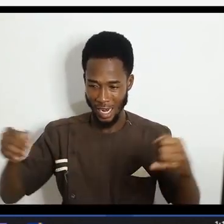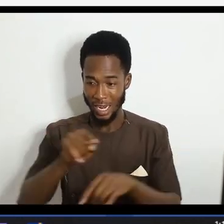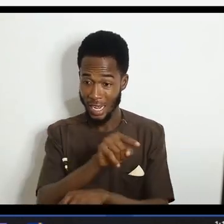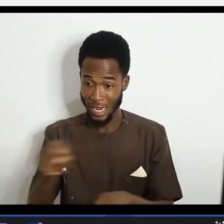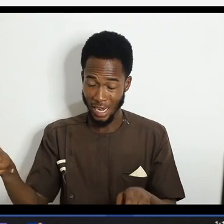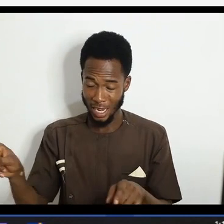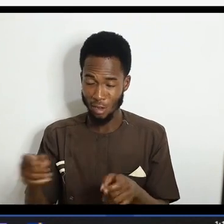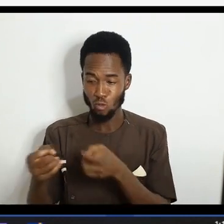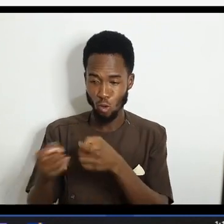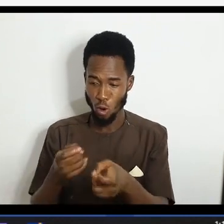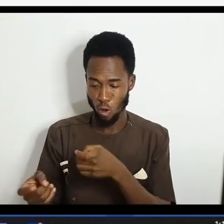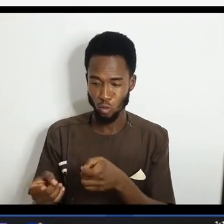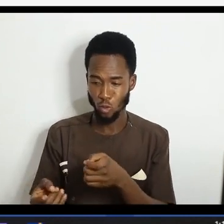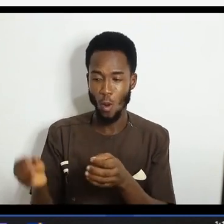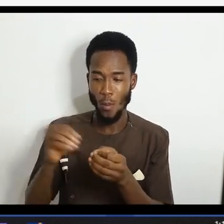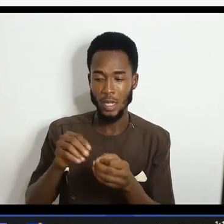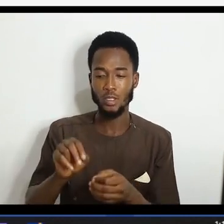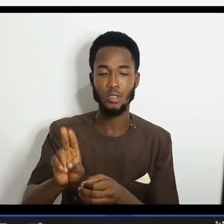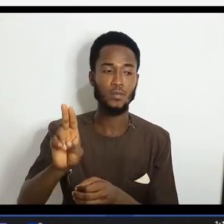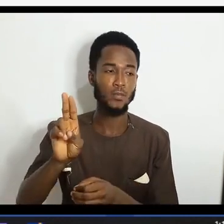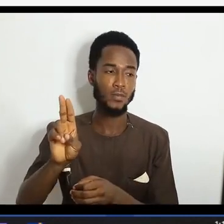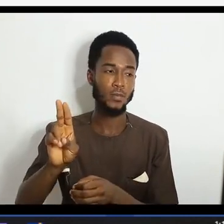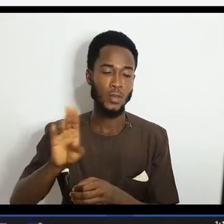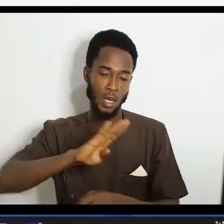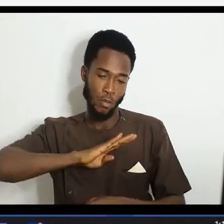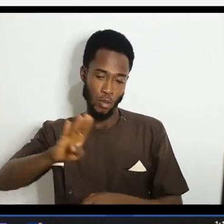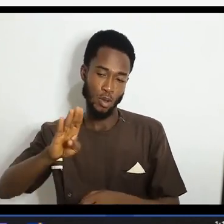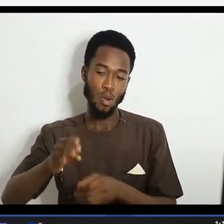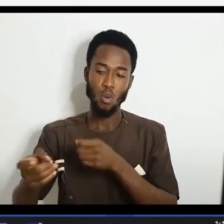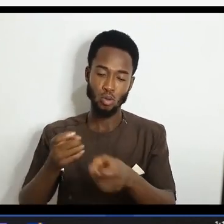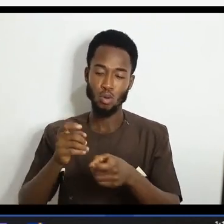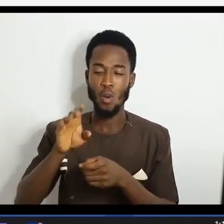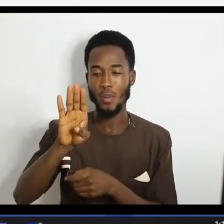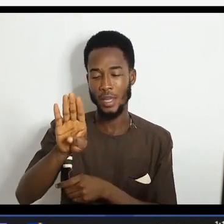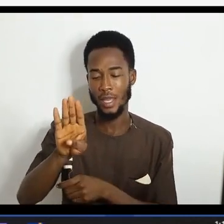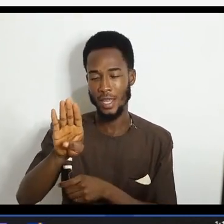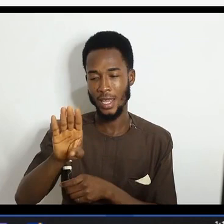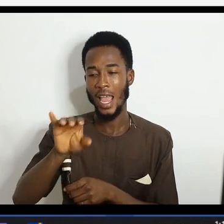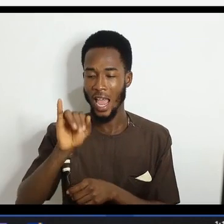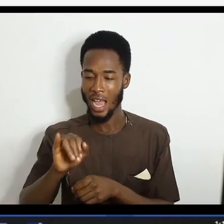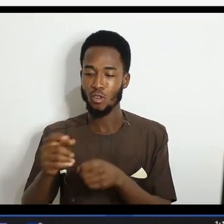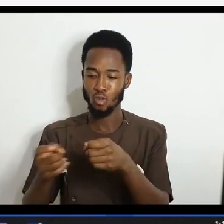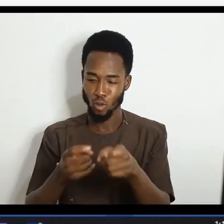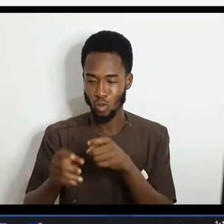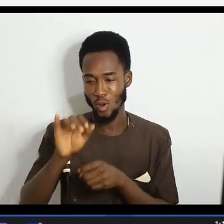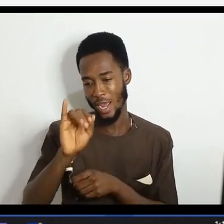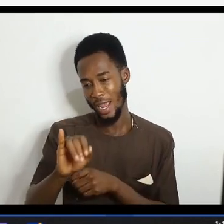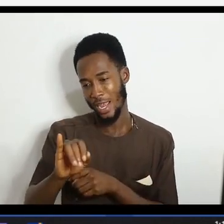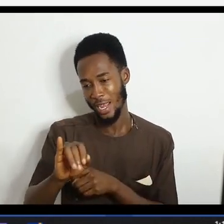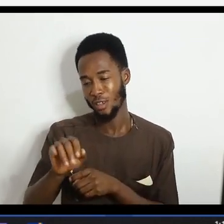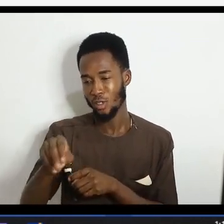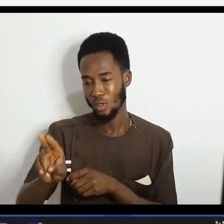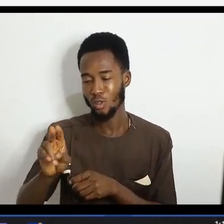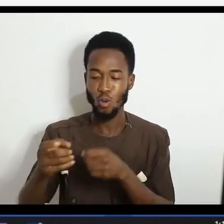that's Control U. So the bold is Control B, the I is Control I,